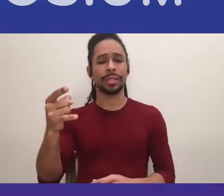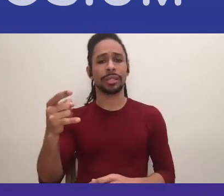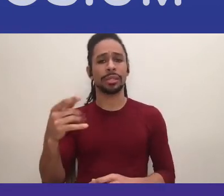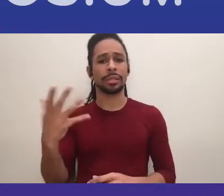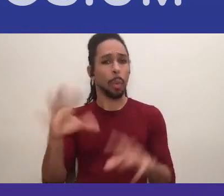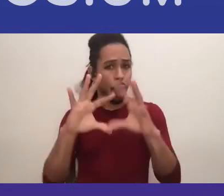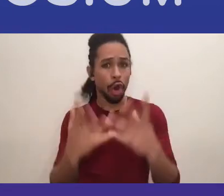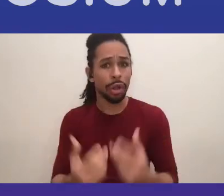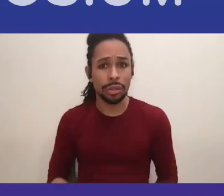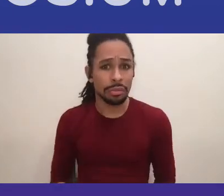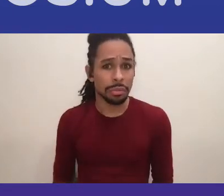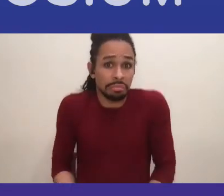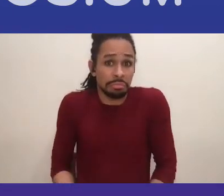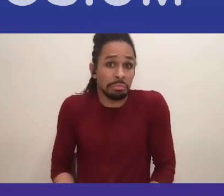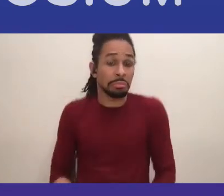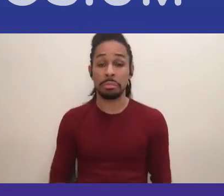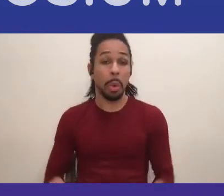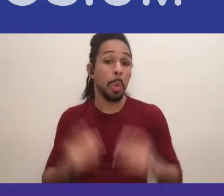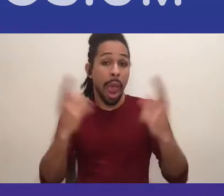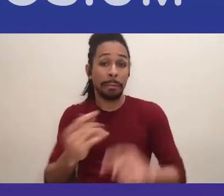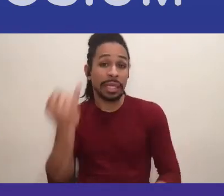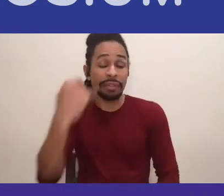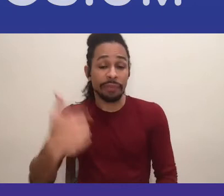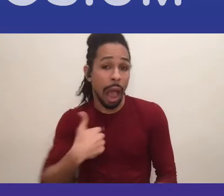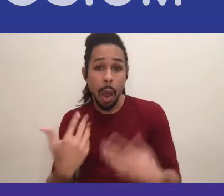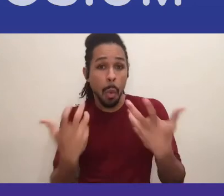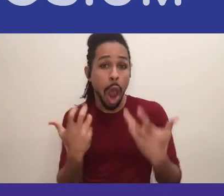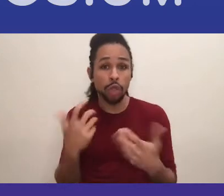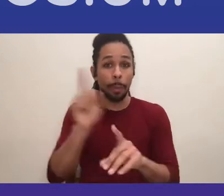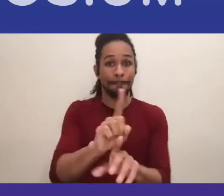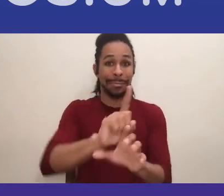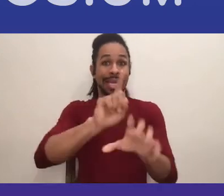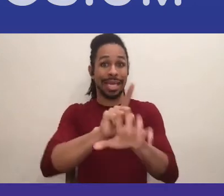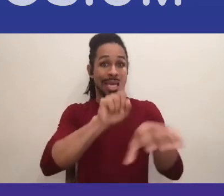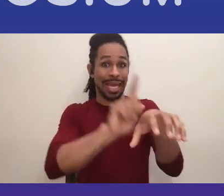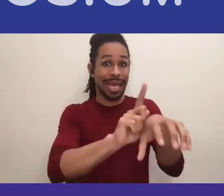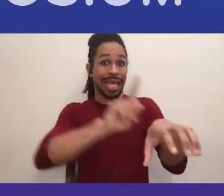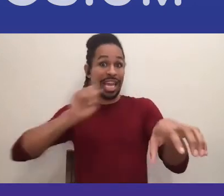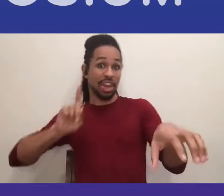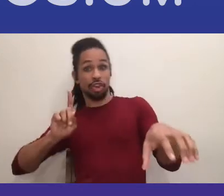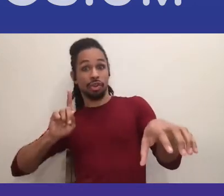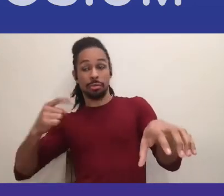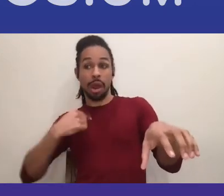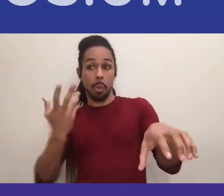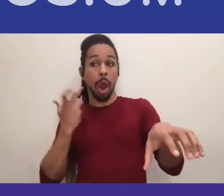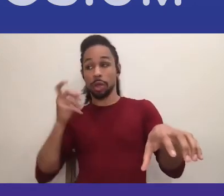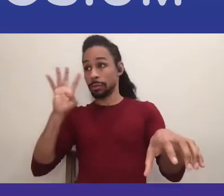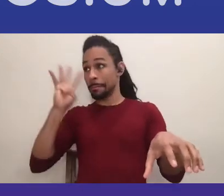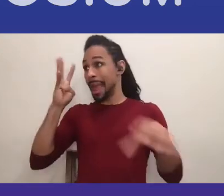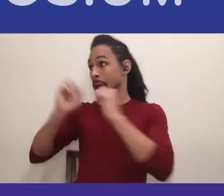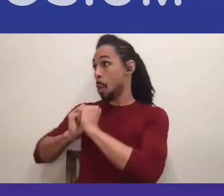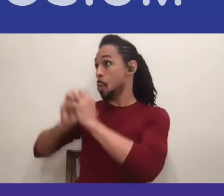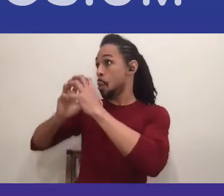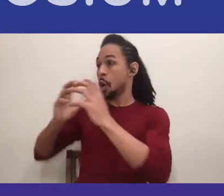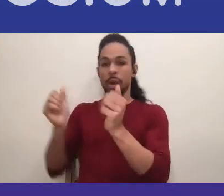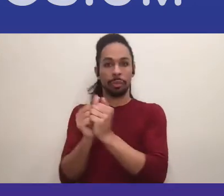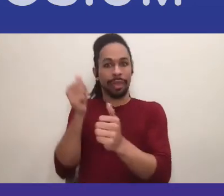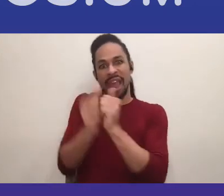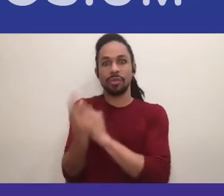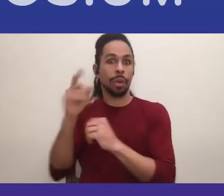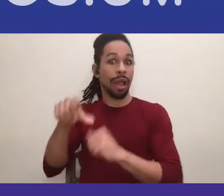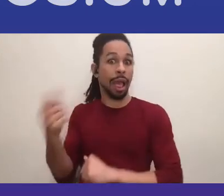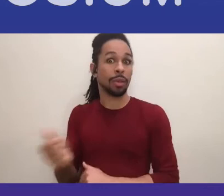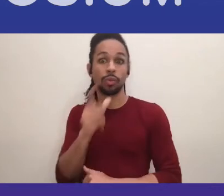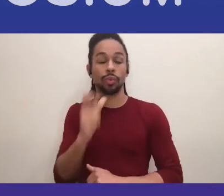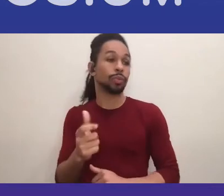world? What if I want to be over here and make a world with everyone else who has not been